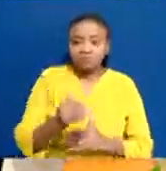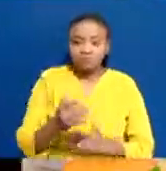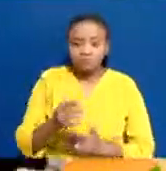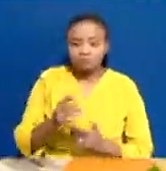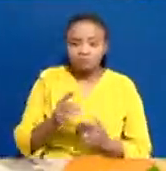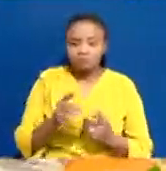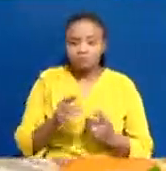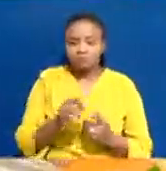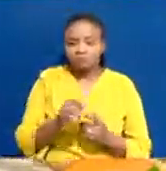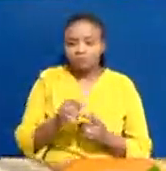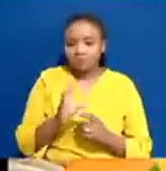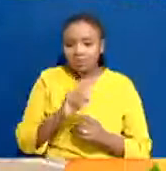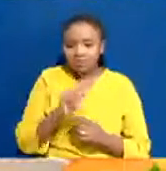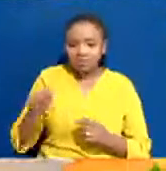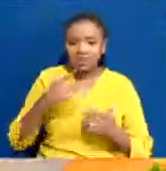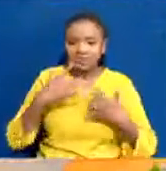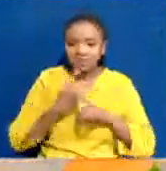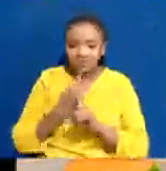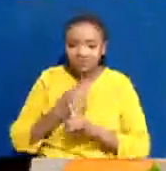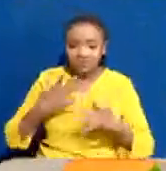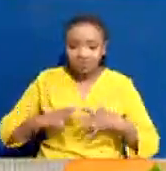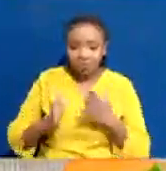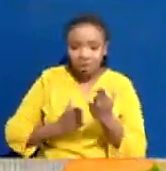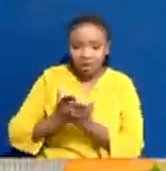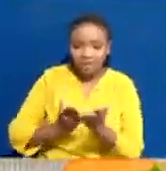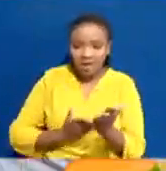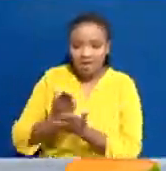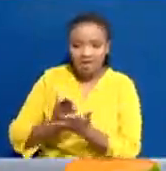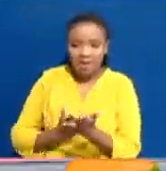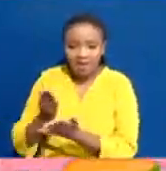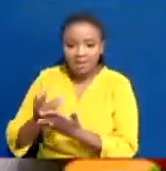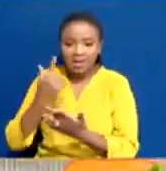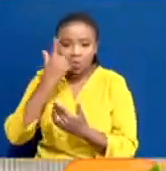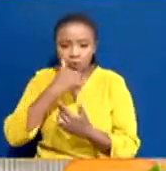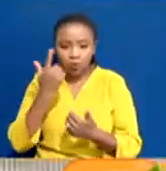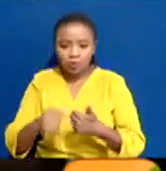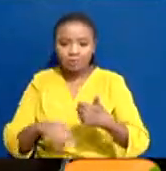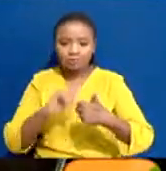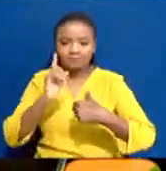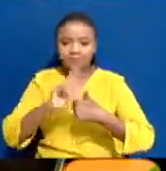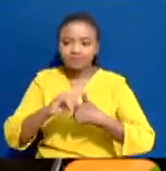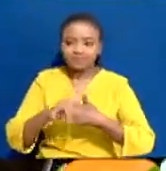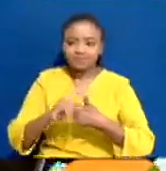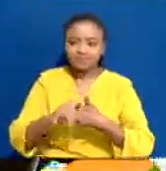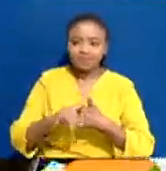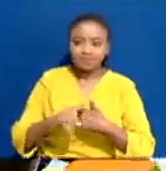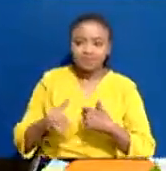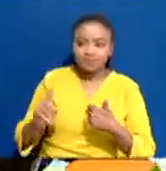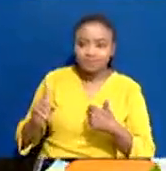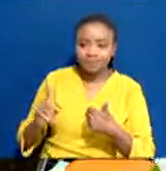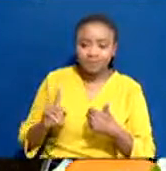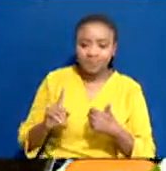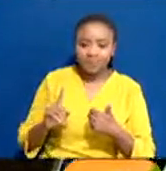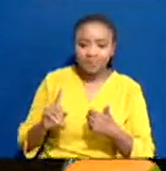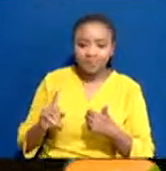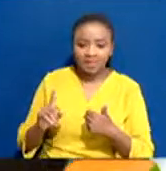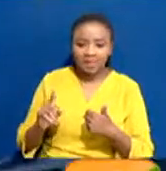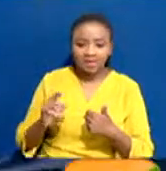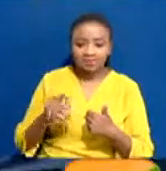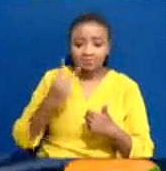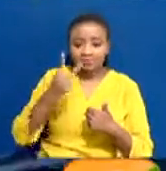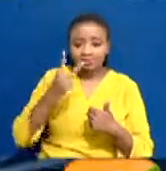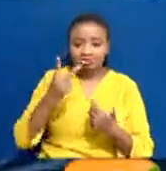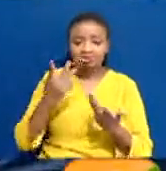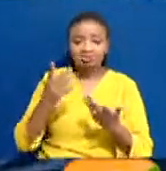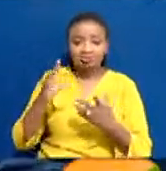stiff competition. Among those who appeared before the Solicitor General Shadrack Mose-led panel included two senior